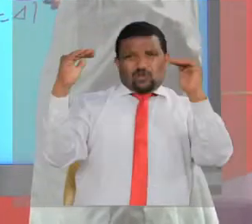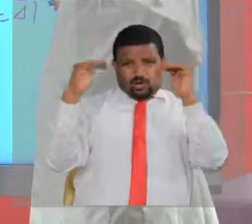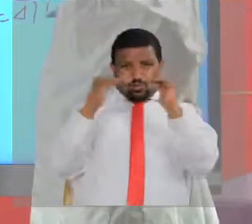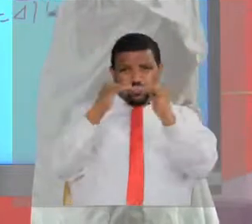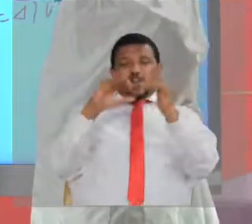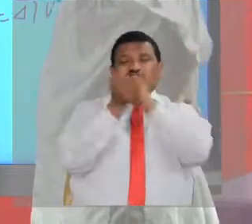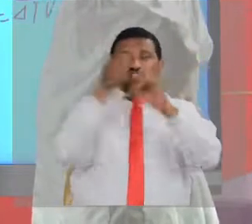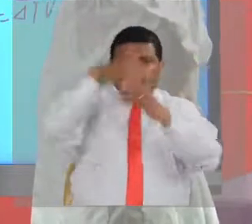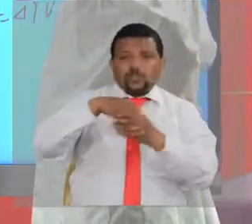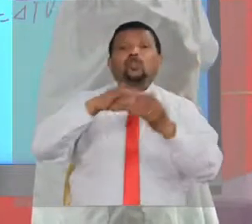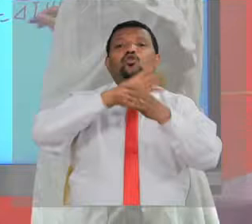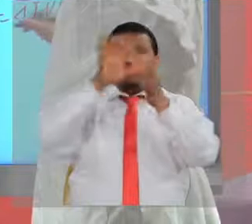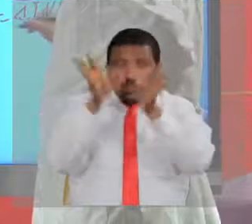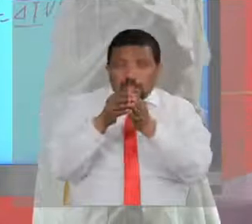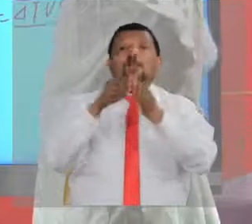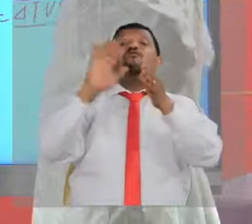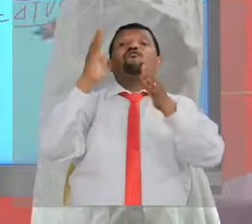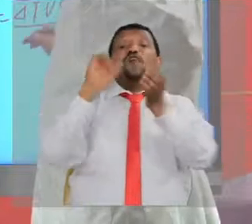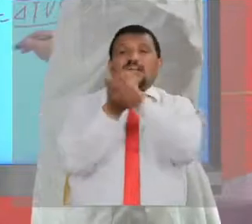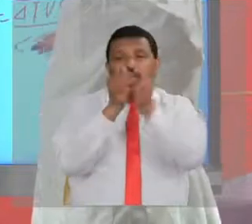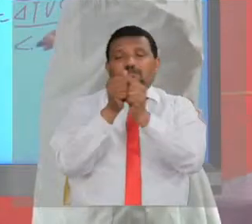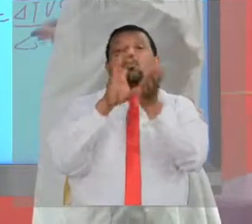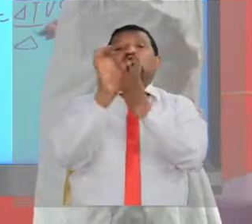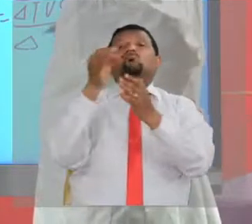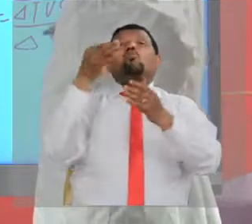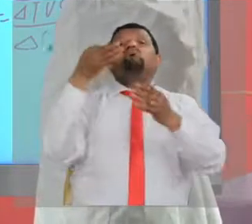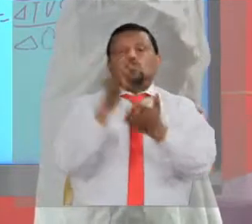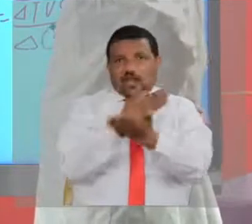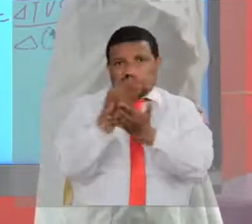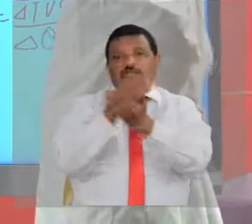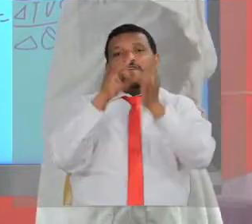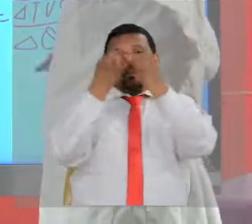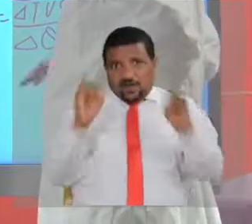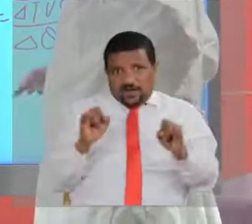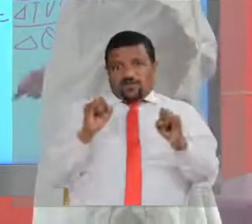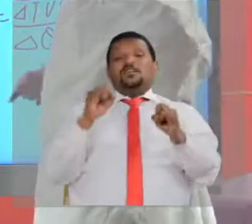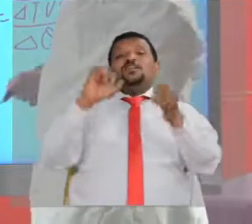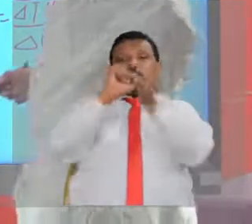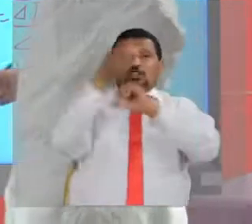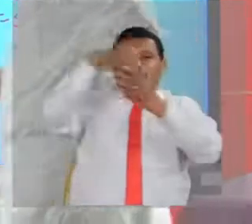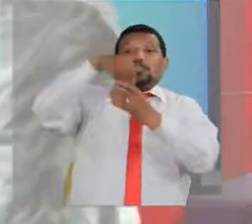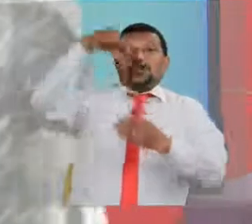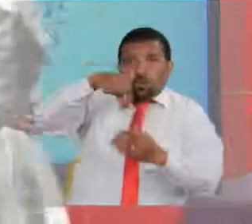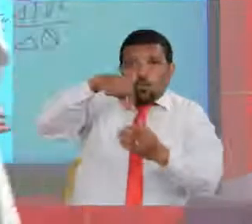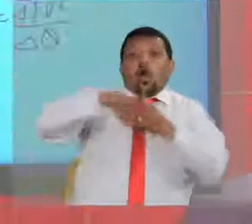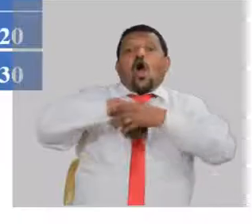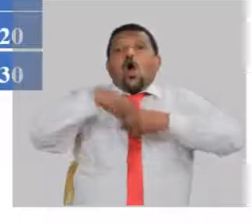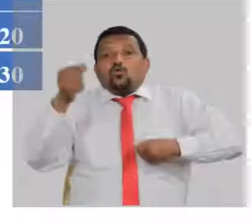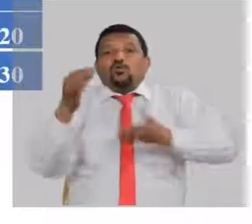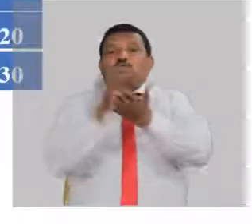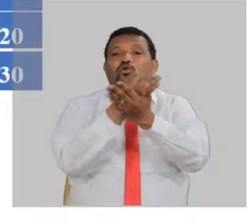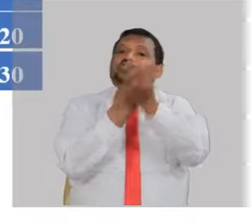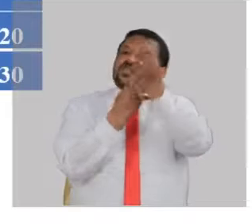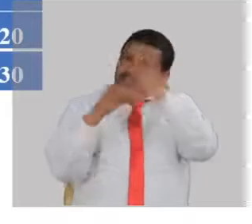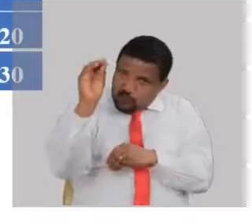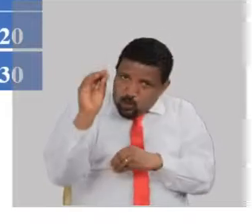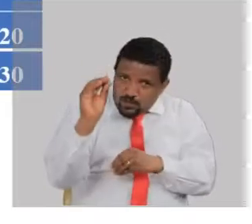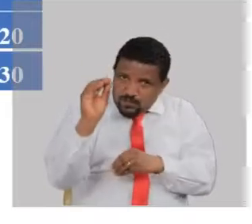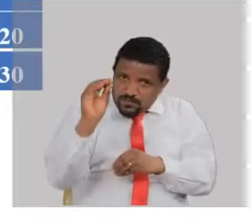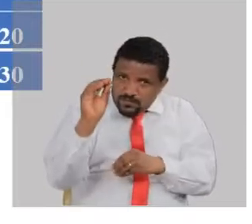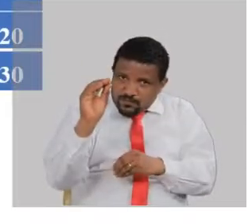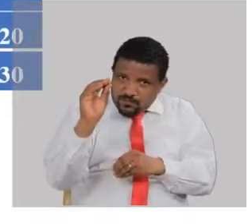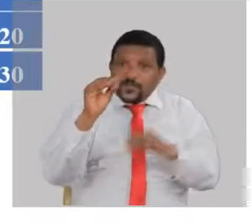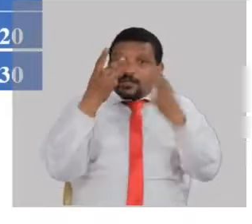to the change in the total variable cost of production divided by the change in Q, output produced and sold. Now,